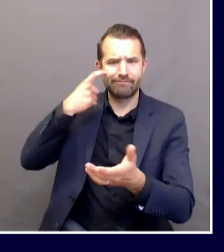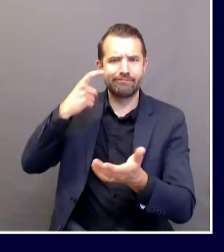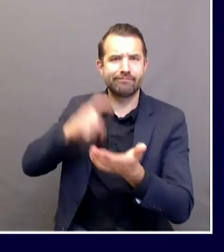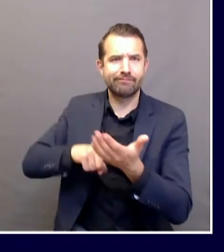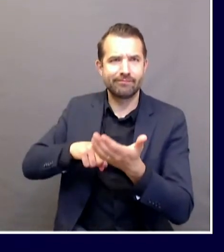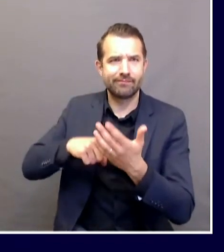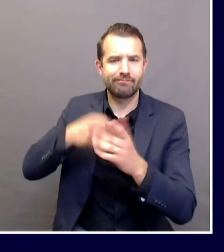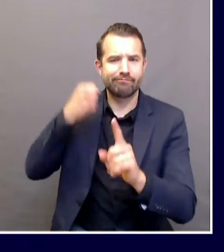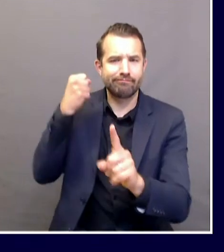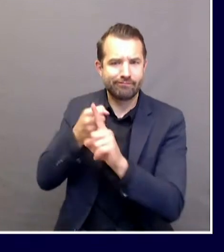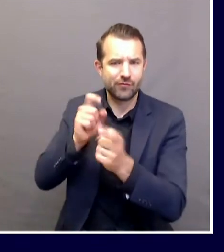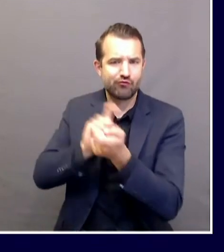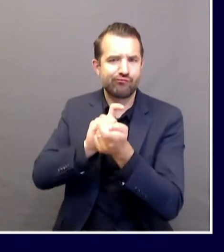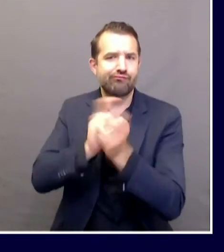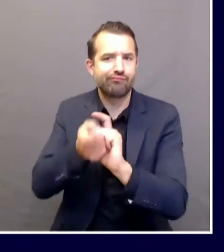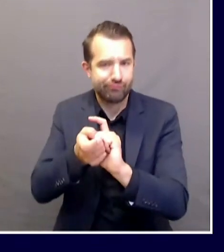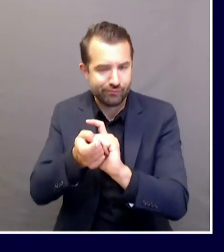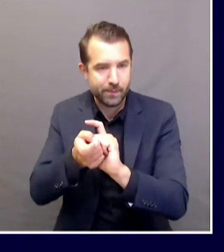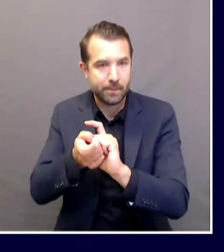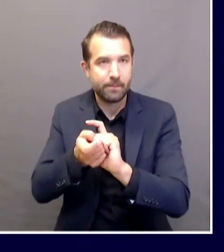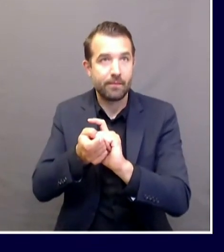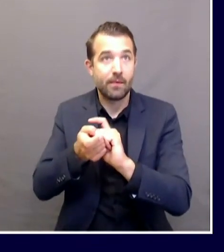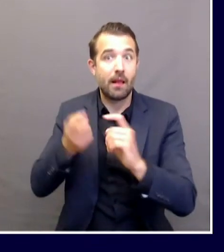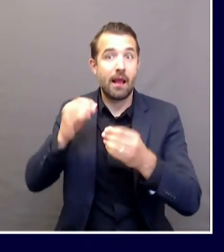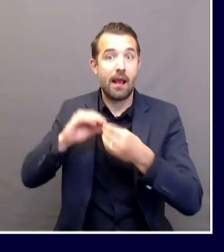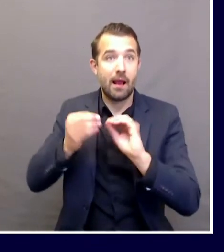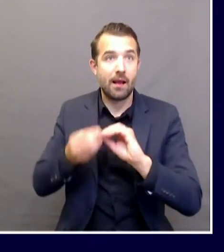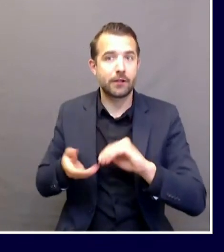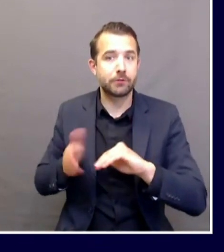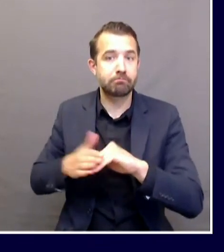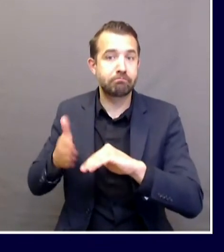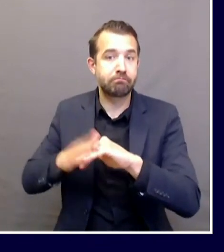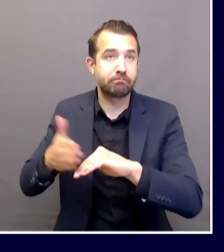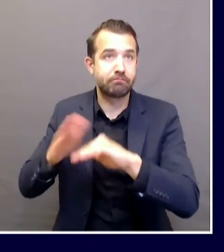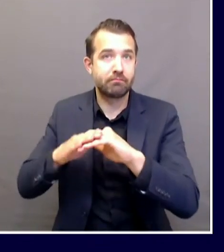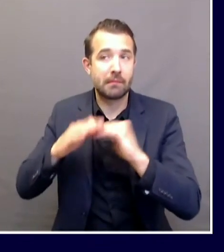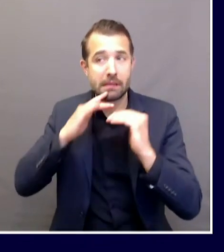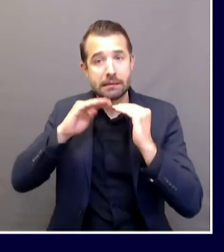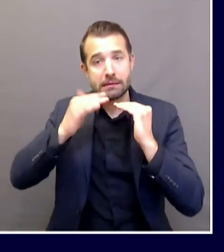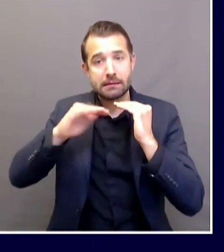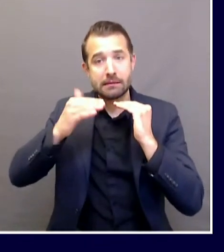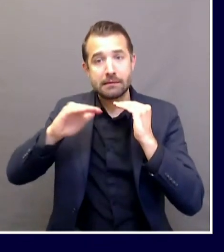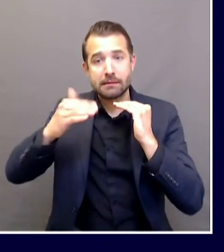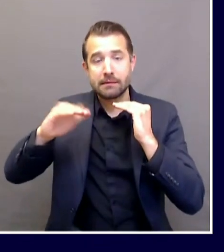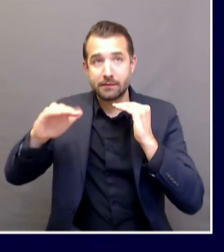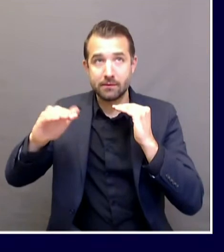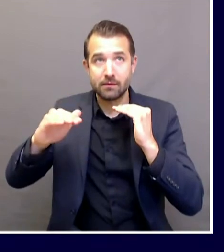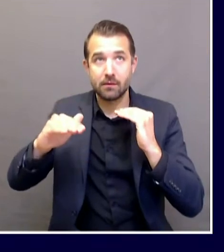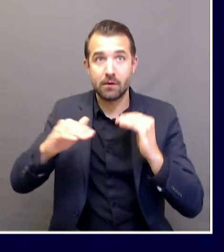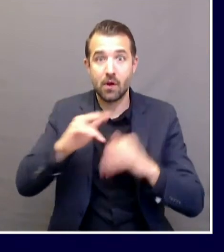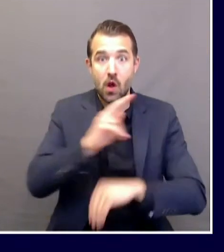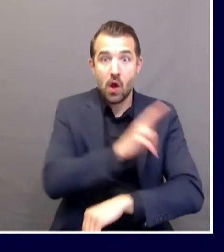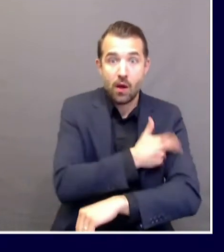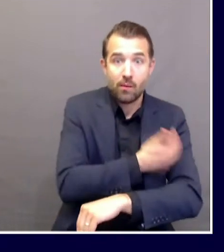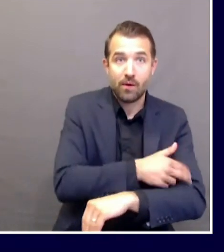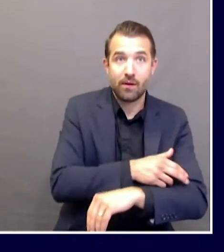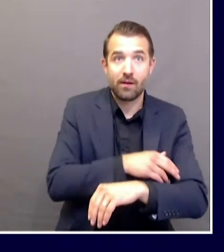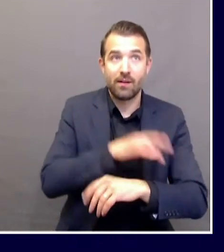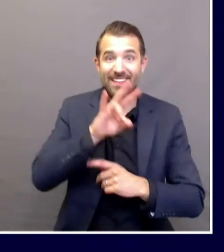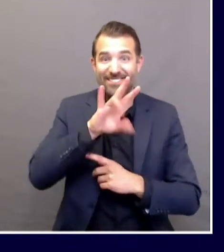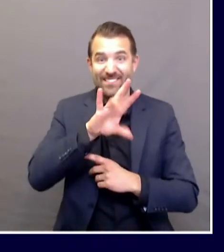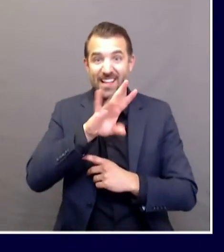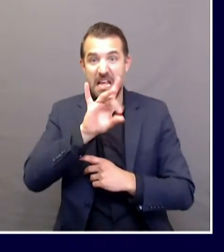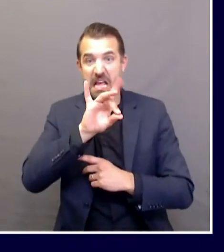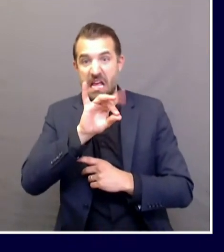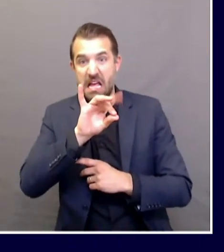hair fewer, and we had about 75 to 80 hospitalizations. Now our case numbers have increased a bit,